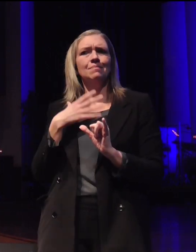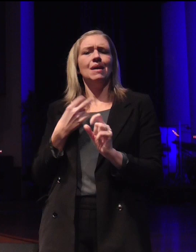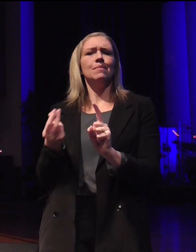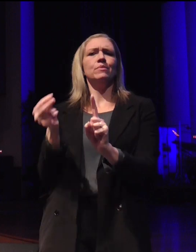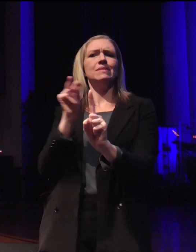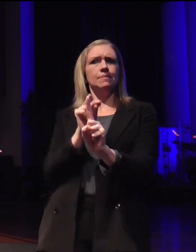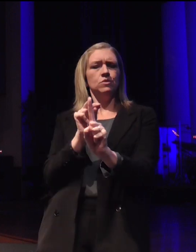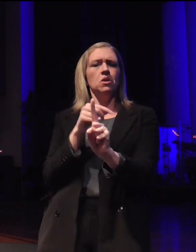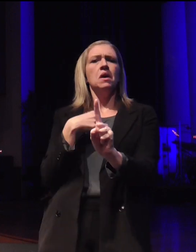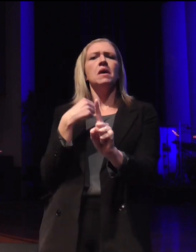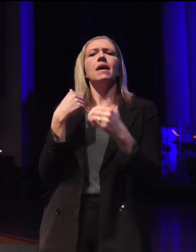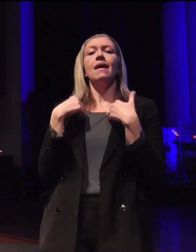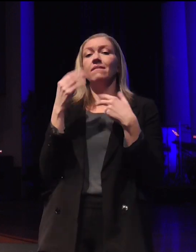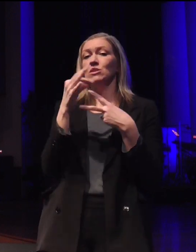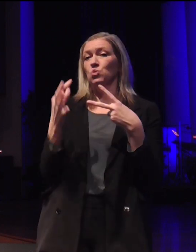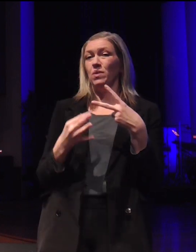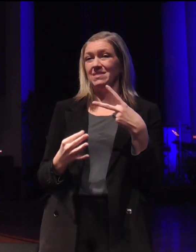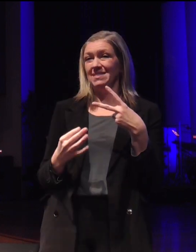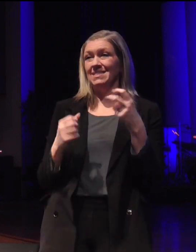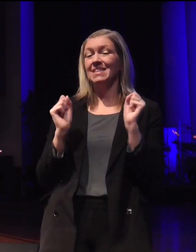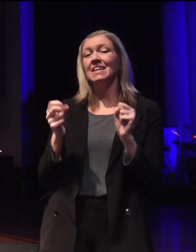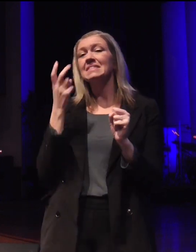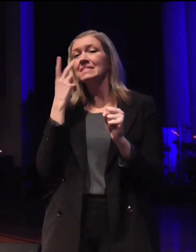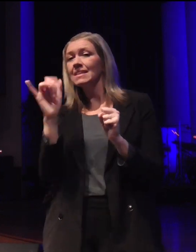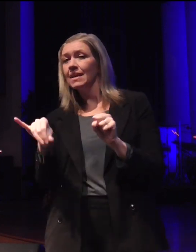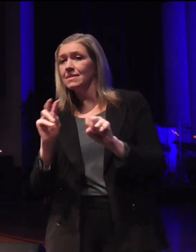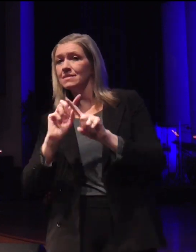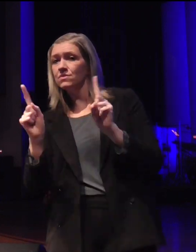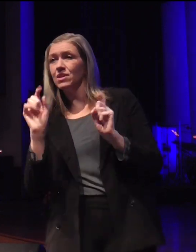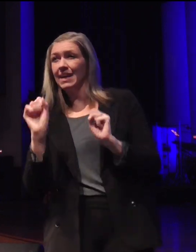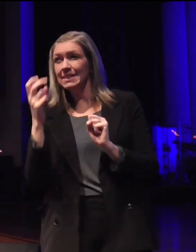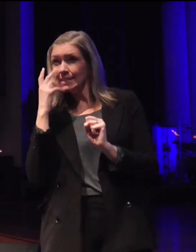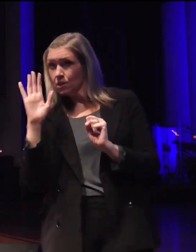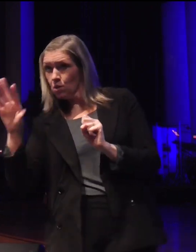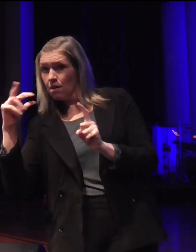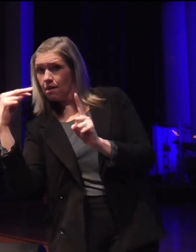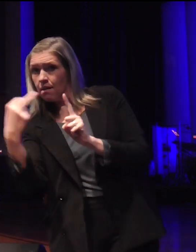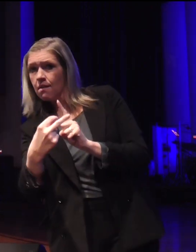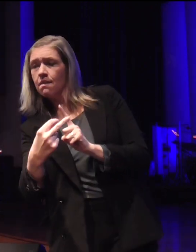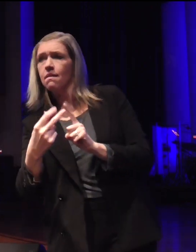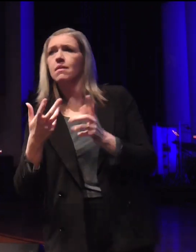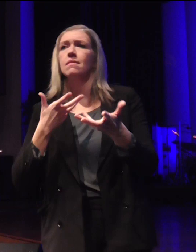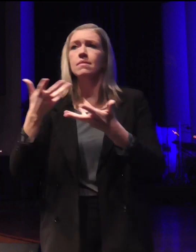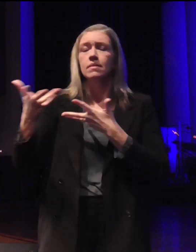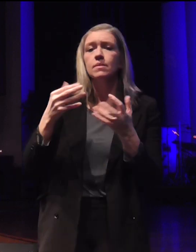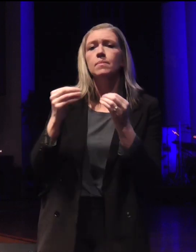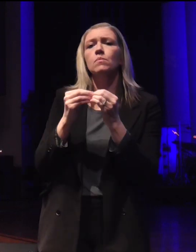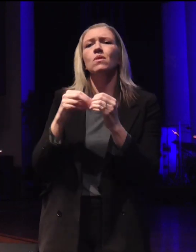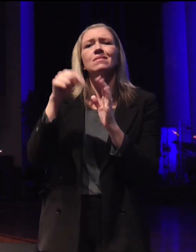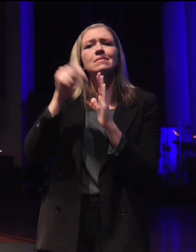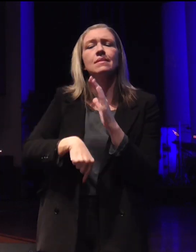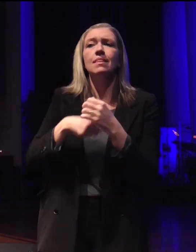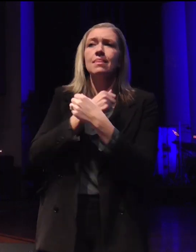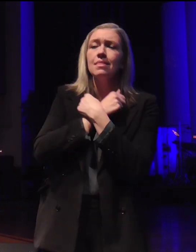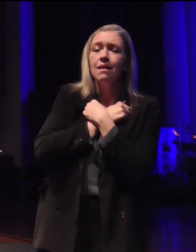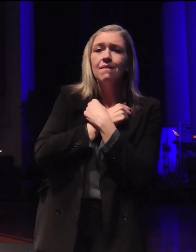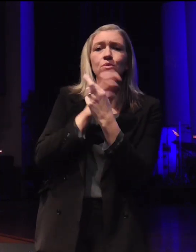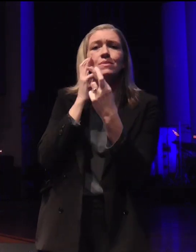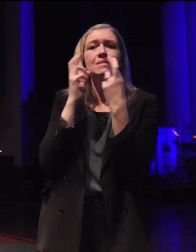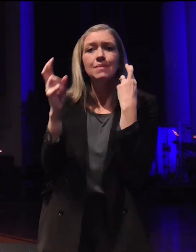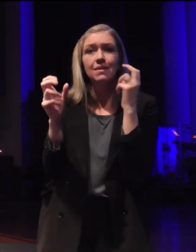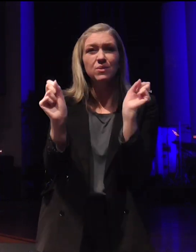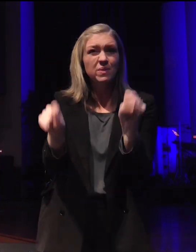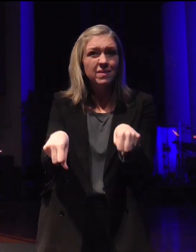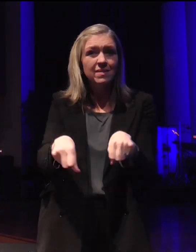choice and see it differently and speak to another human being with greater love and respect. So this week, I'm asking